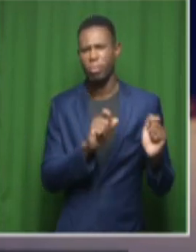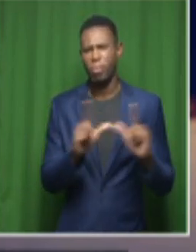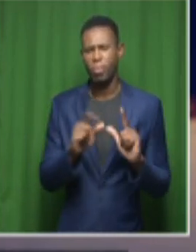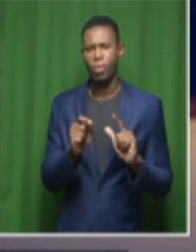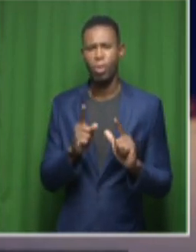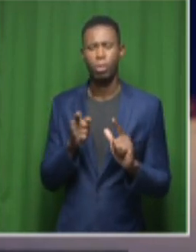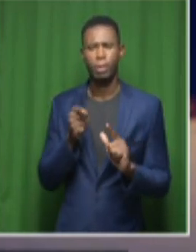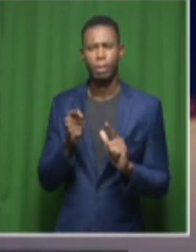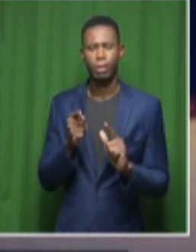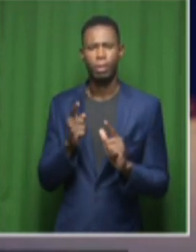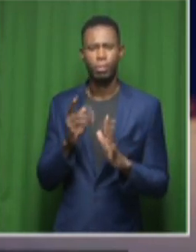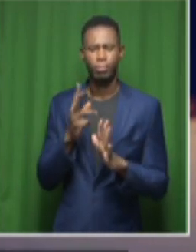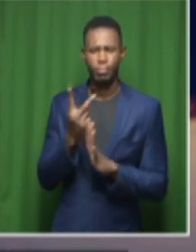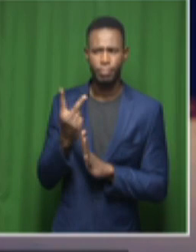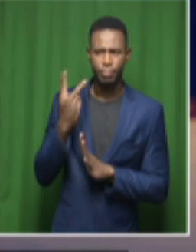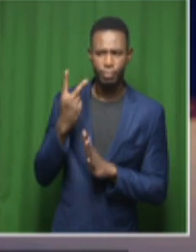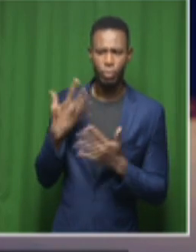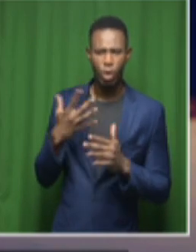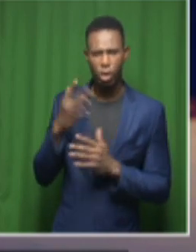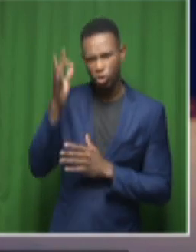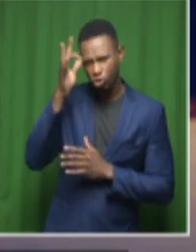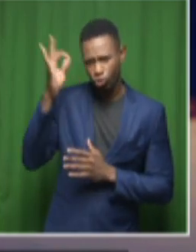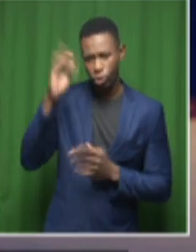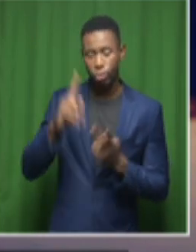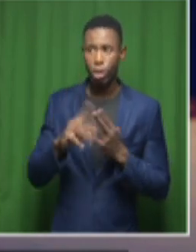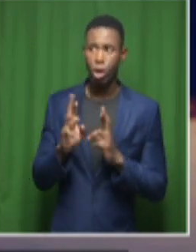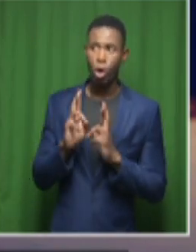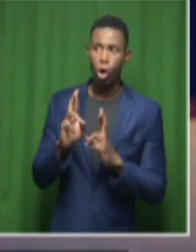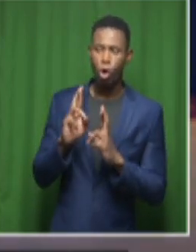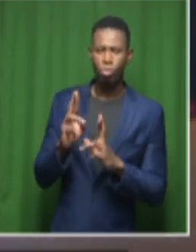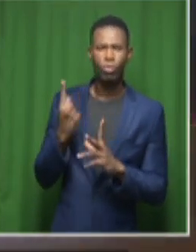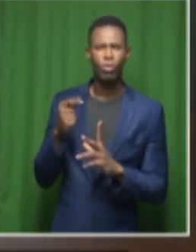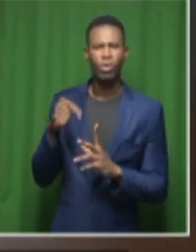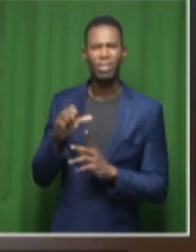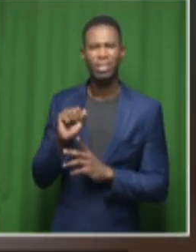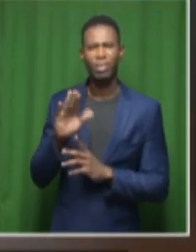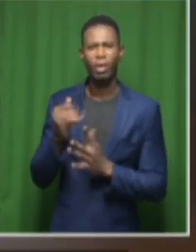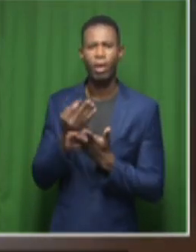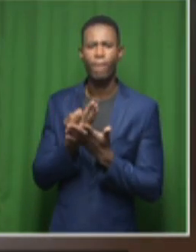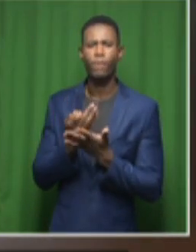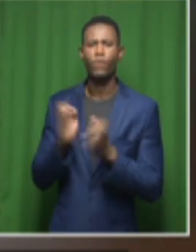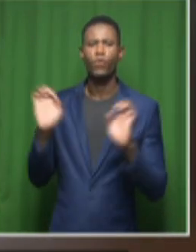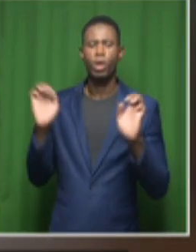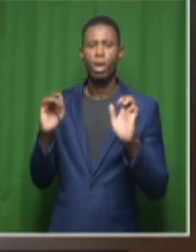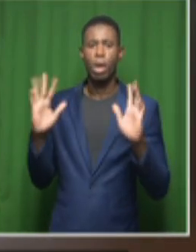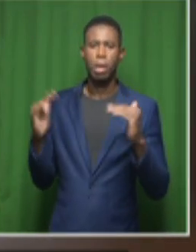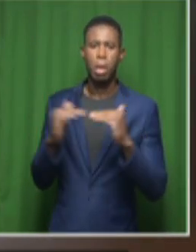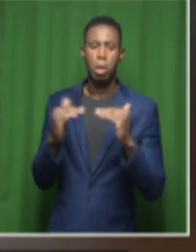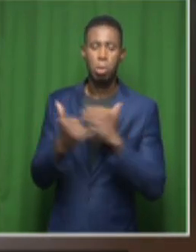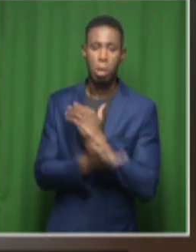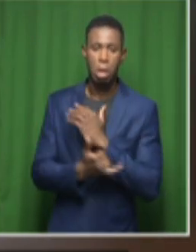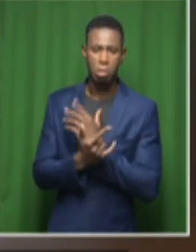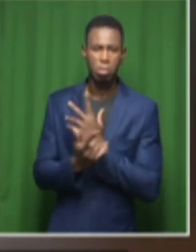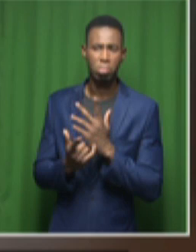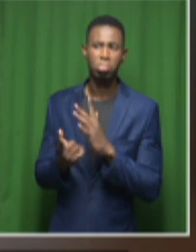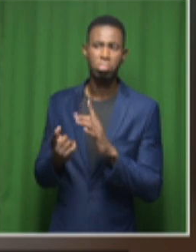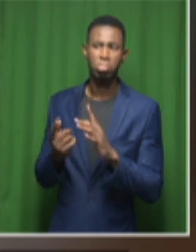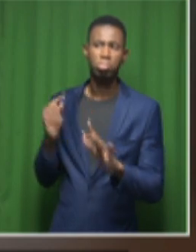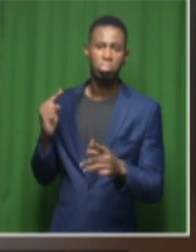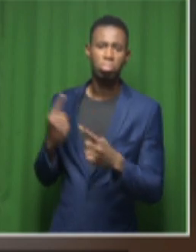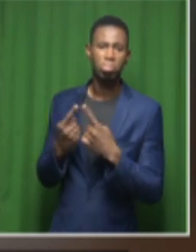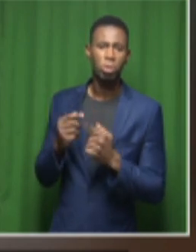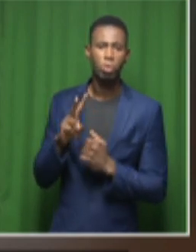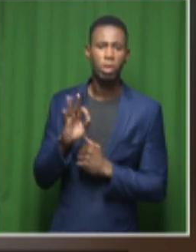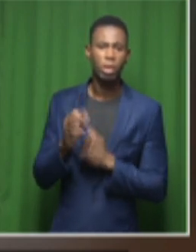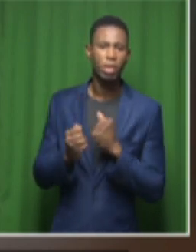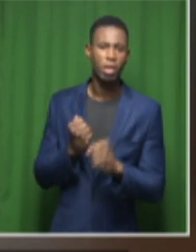dreams and hopes held for a free and equal country almost 3 decades ago. The exhibition explores the identity, the